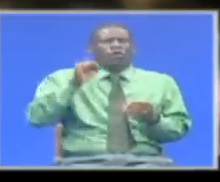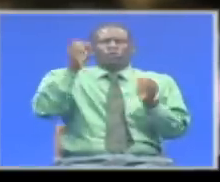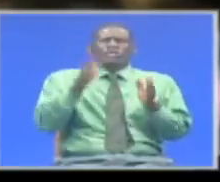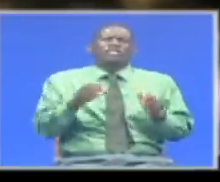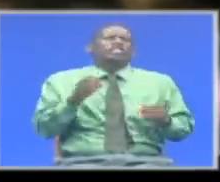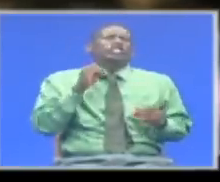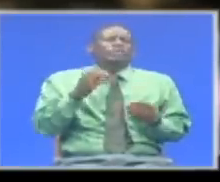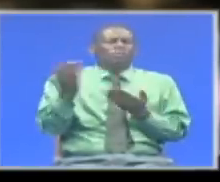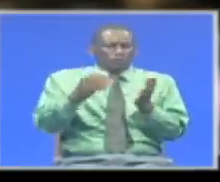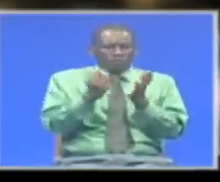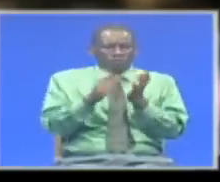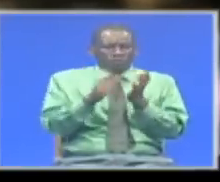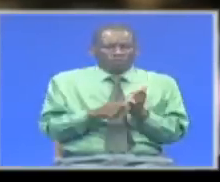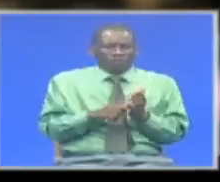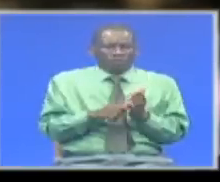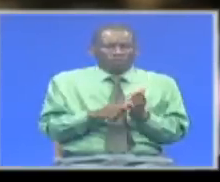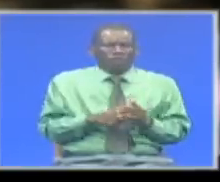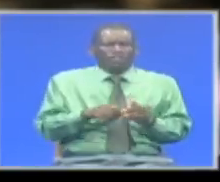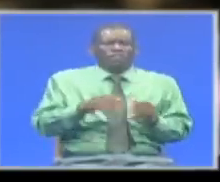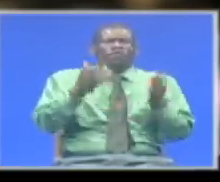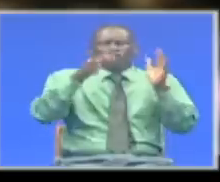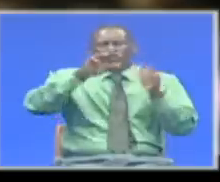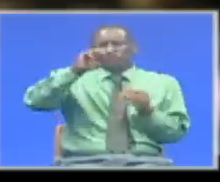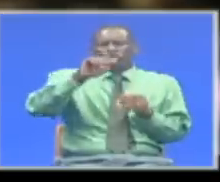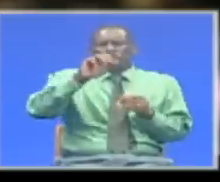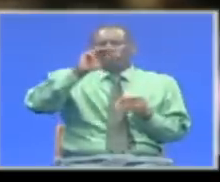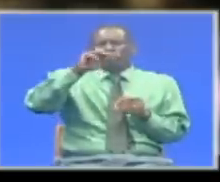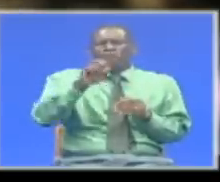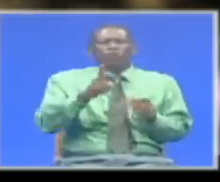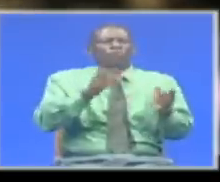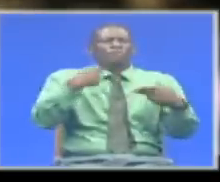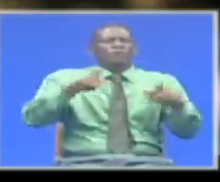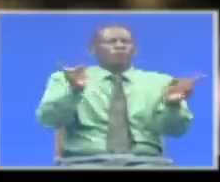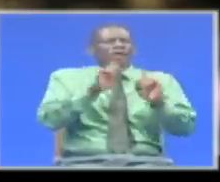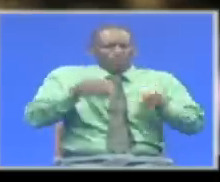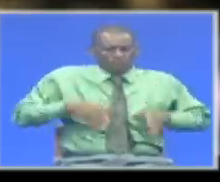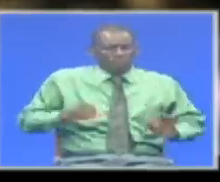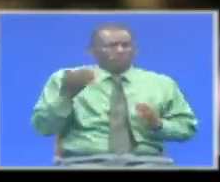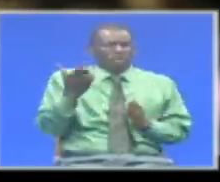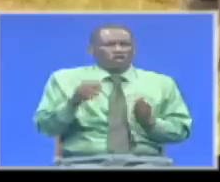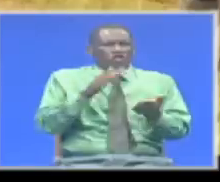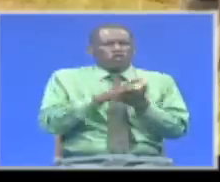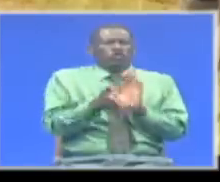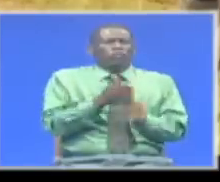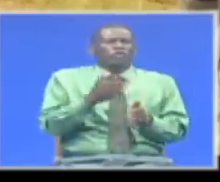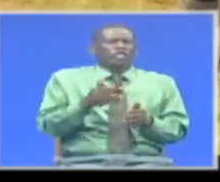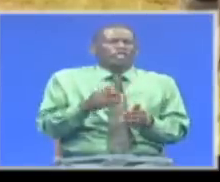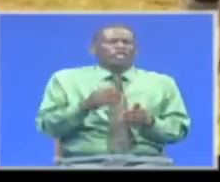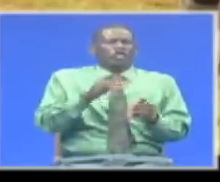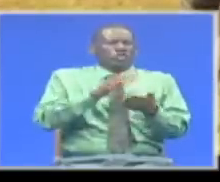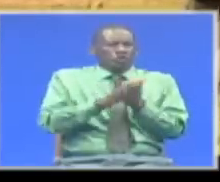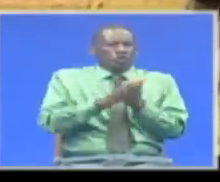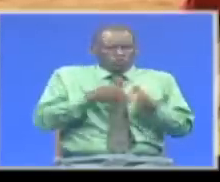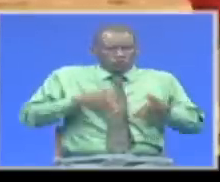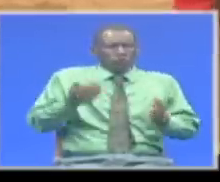sababu sidhani msitu wa Mau watu walikaa kazaliwa pale. Hakuna mtu ajui alitoka wapi. The battle for the Mau